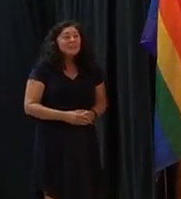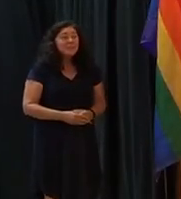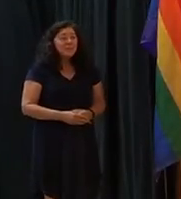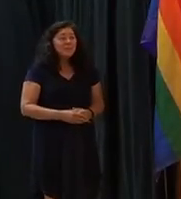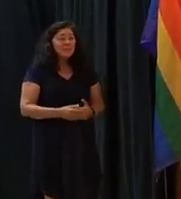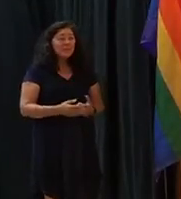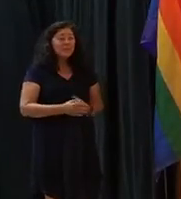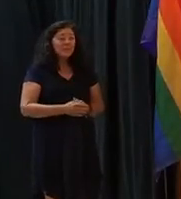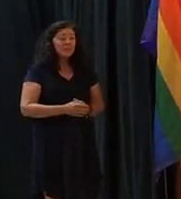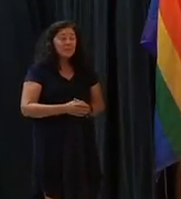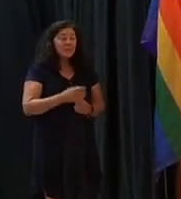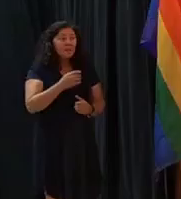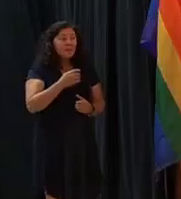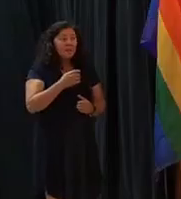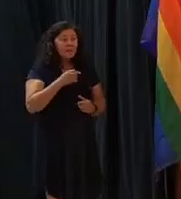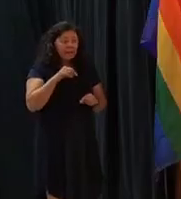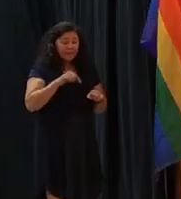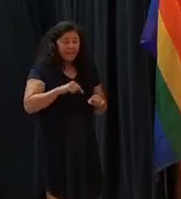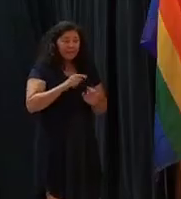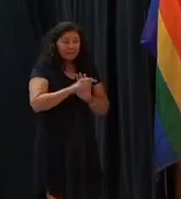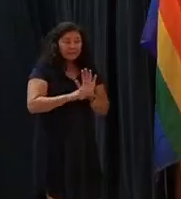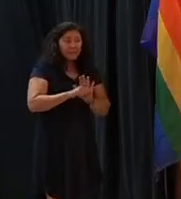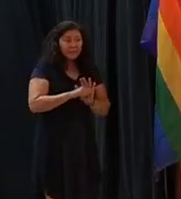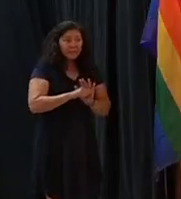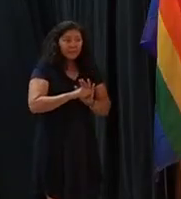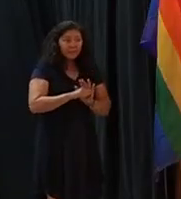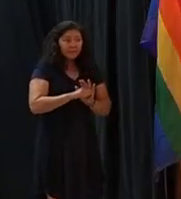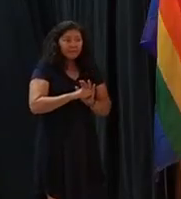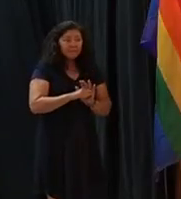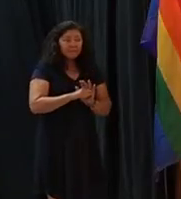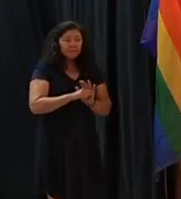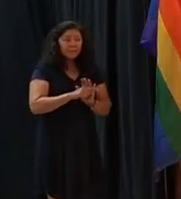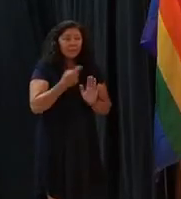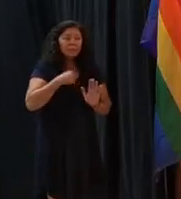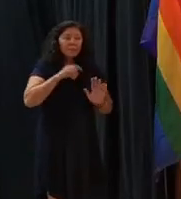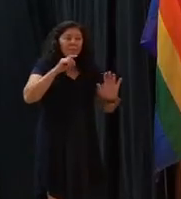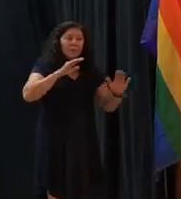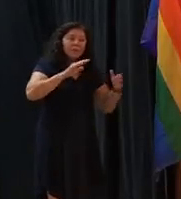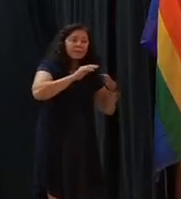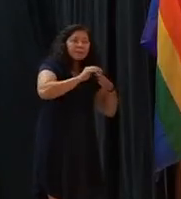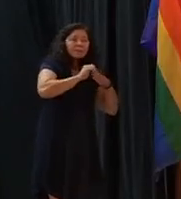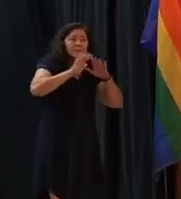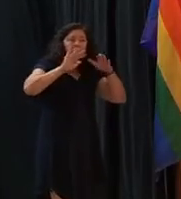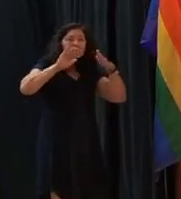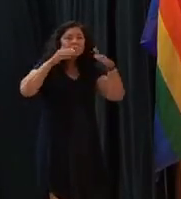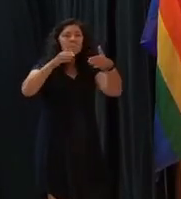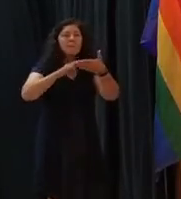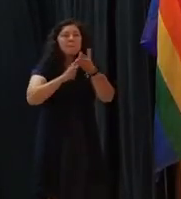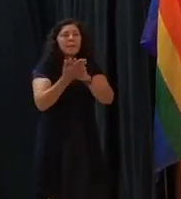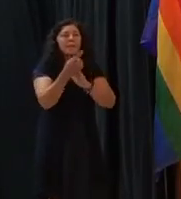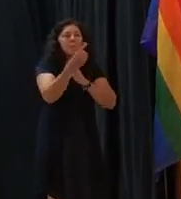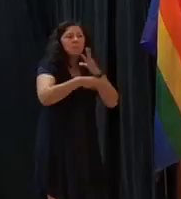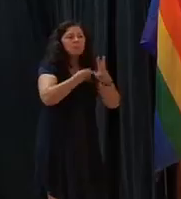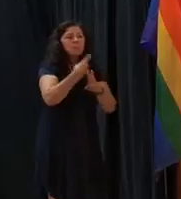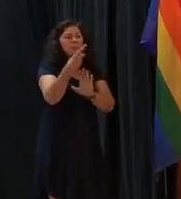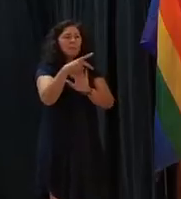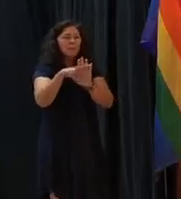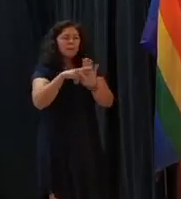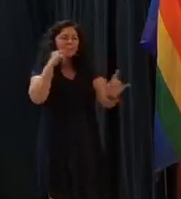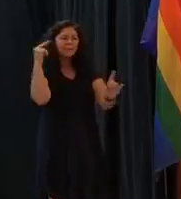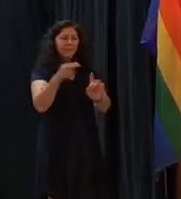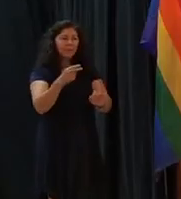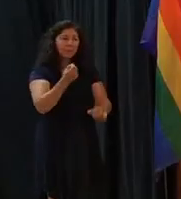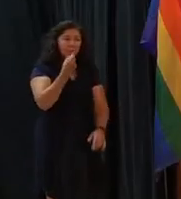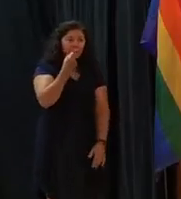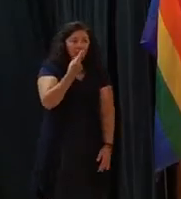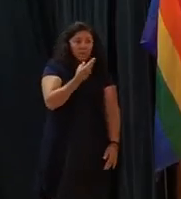To add to his point, we need to move to a one world, one policy kind of a view, and homophobia